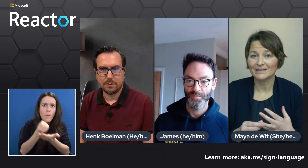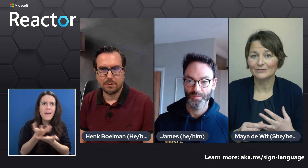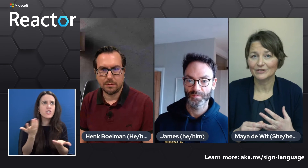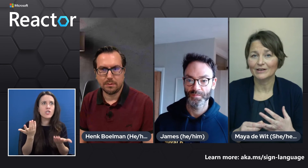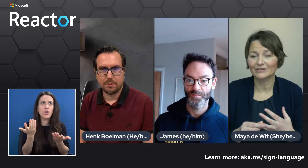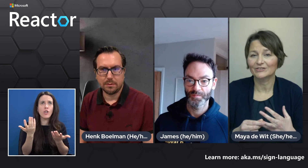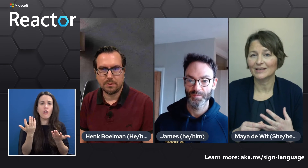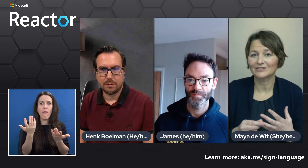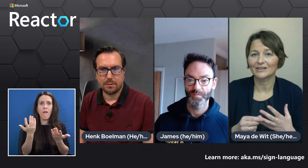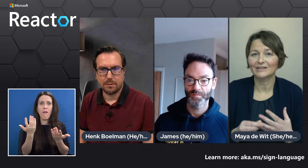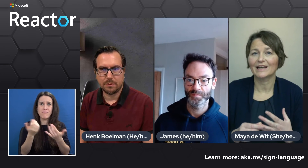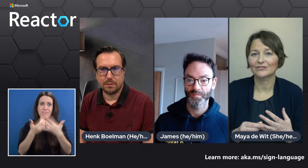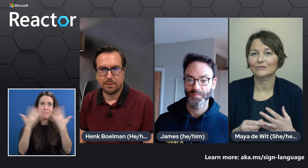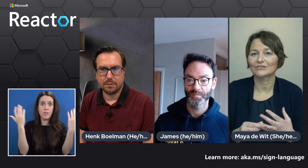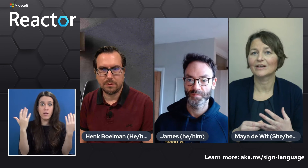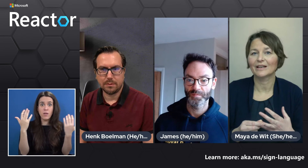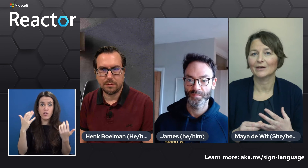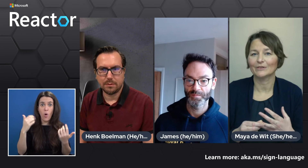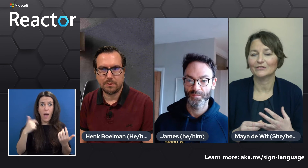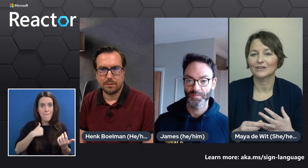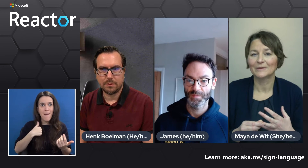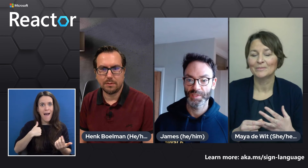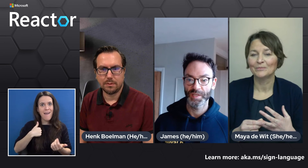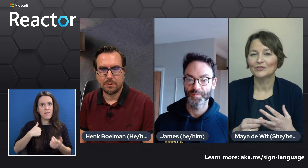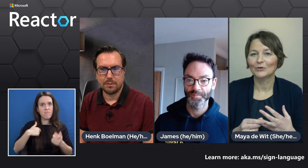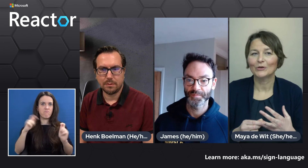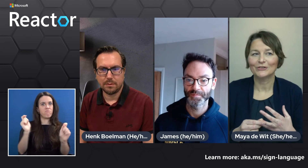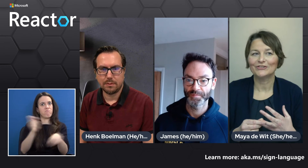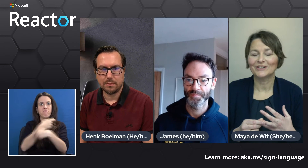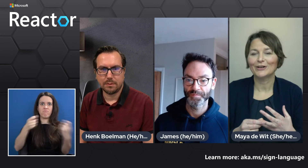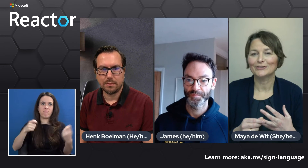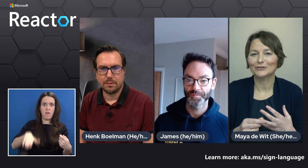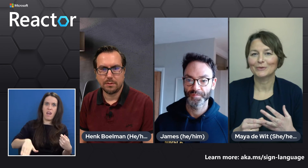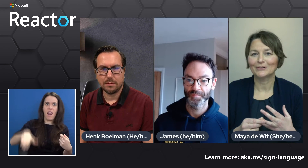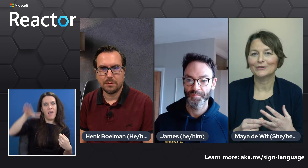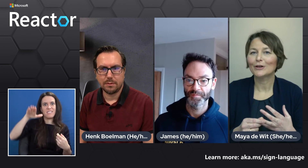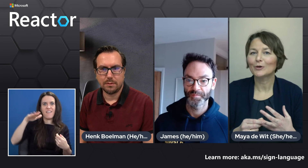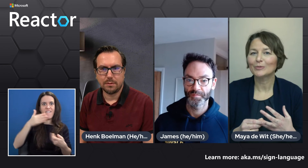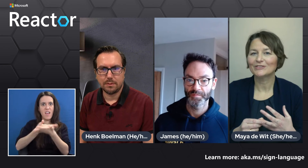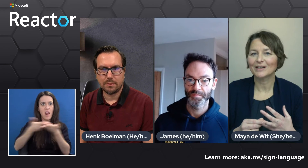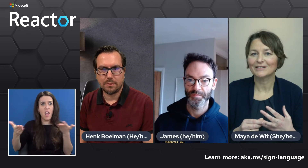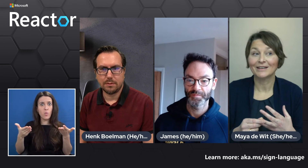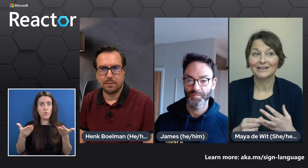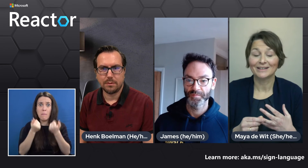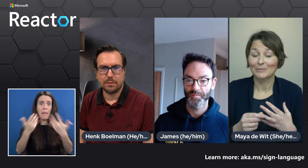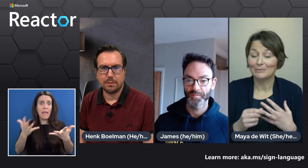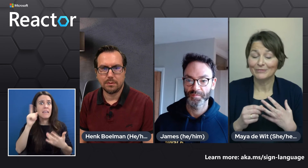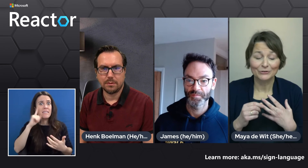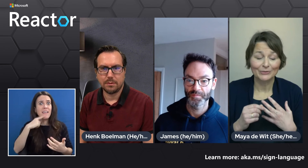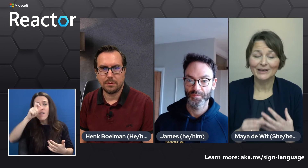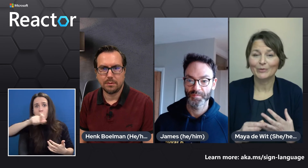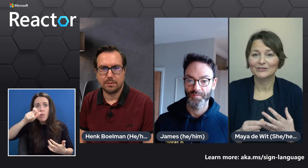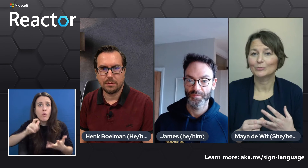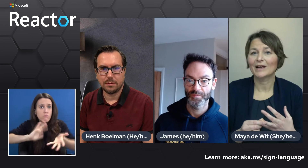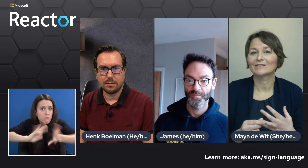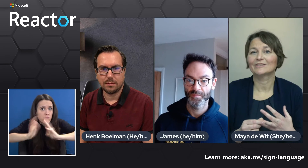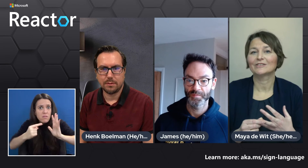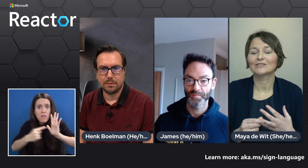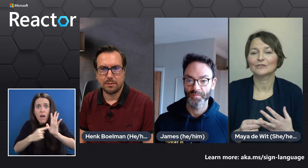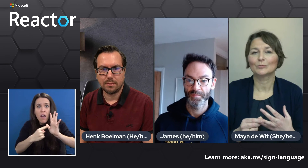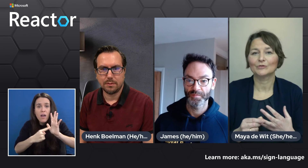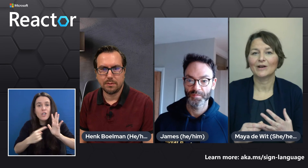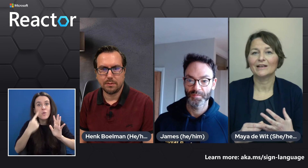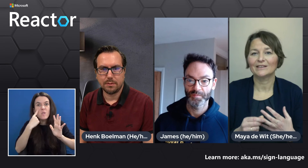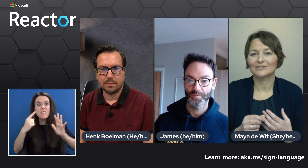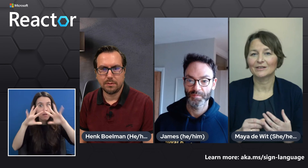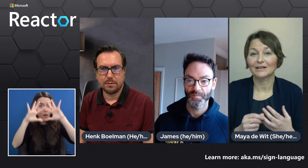many deaf signers, that's their national sign language. So what you see also around the globe is that great best practices